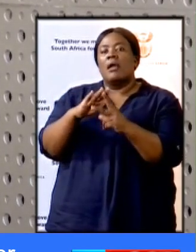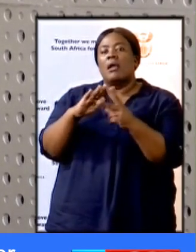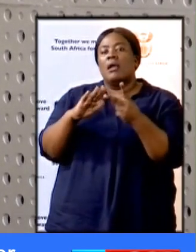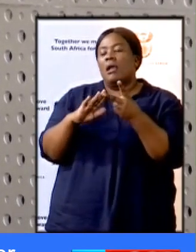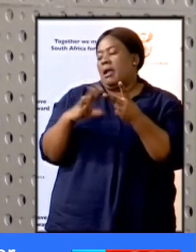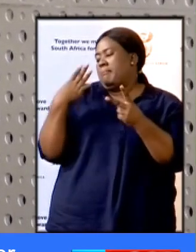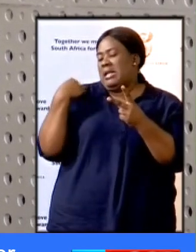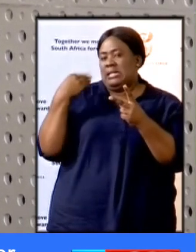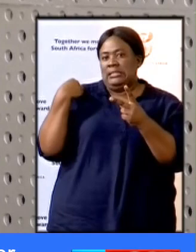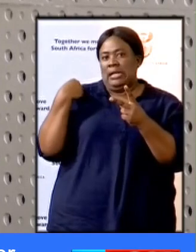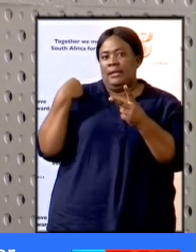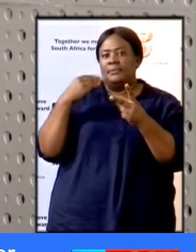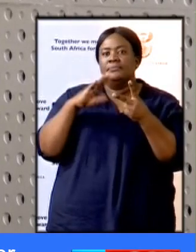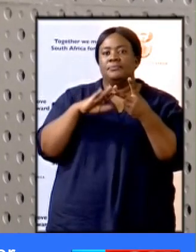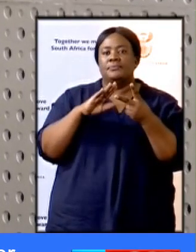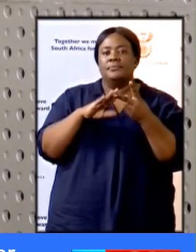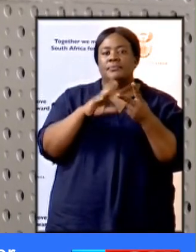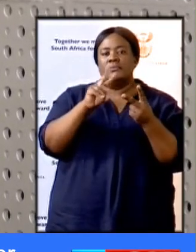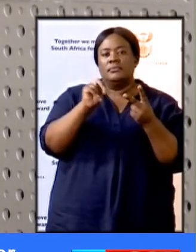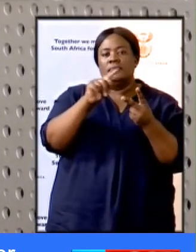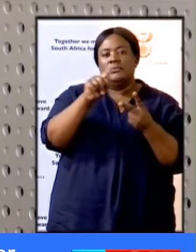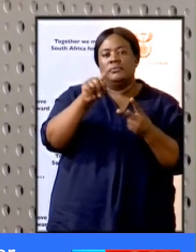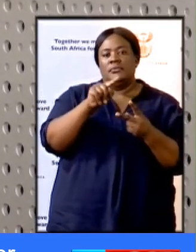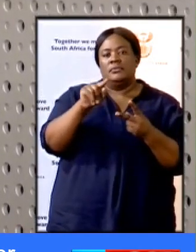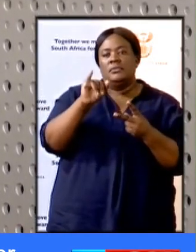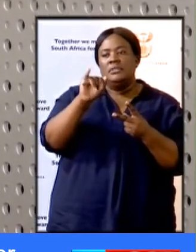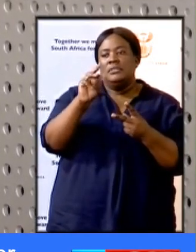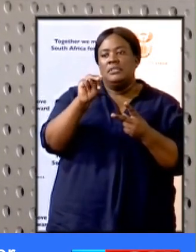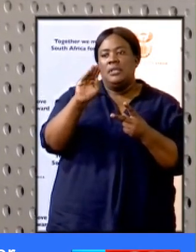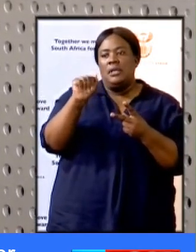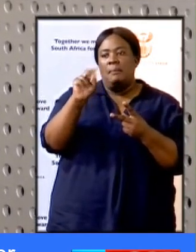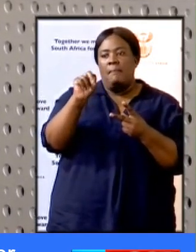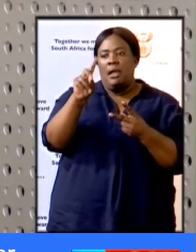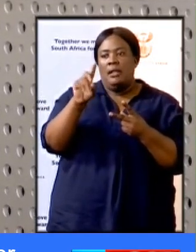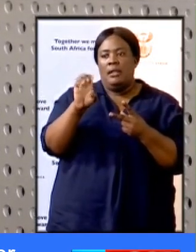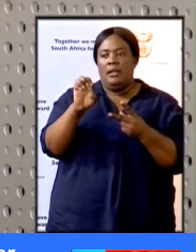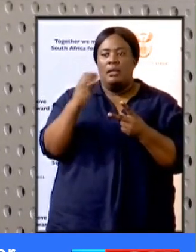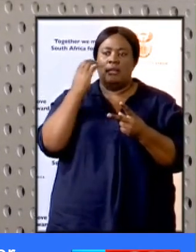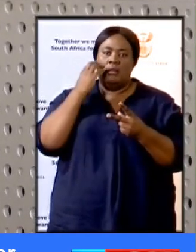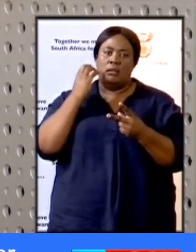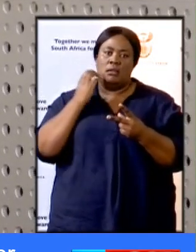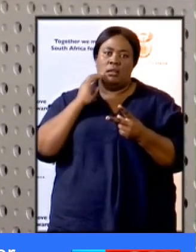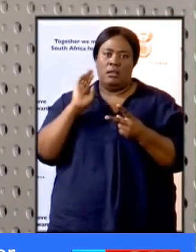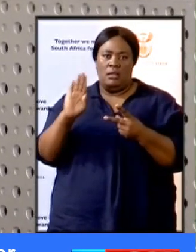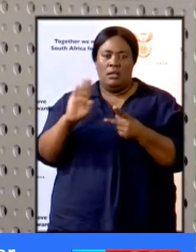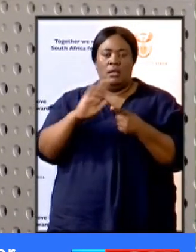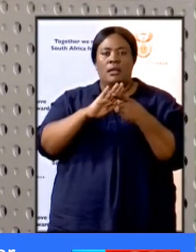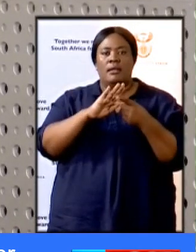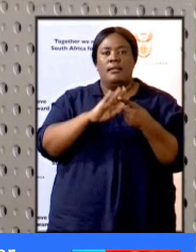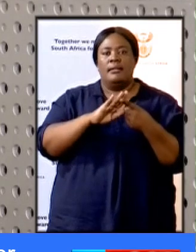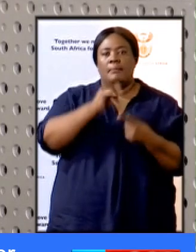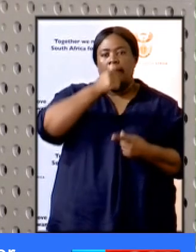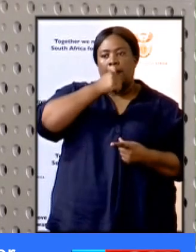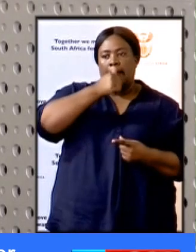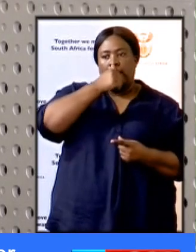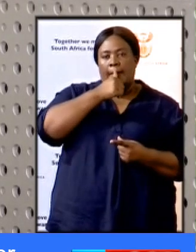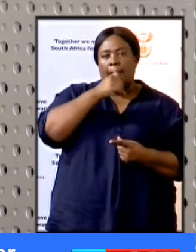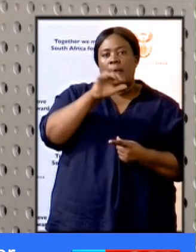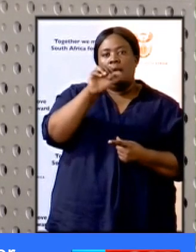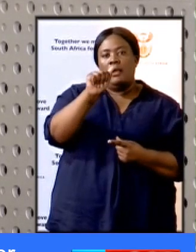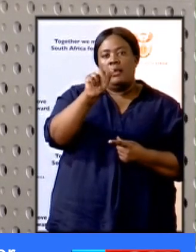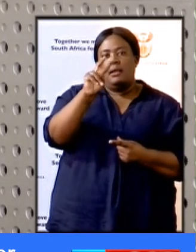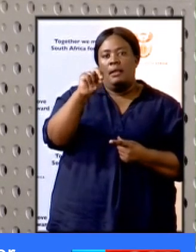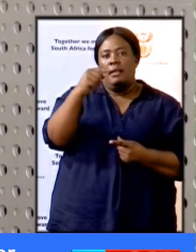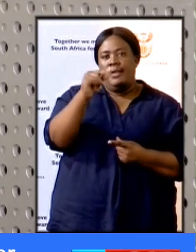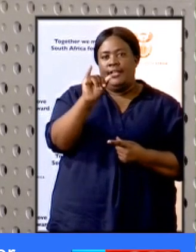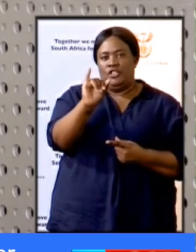Minister Nzimande and Minister Motshekga, who will speak to us on this very important